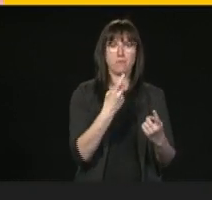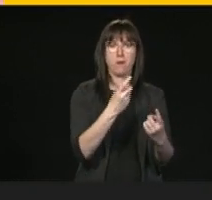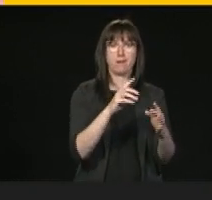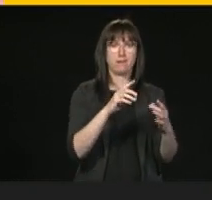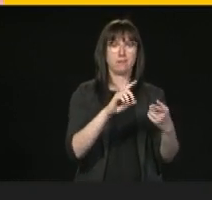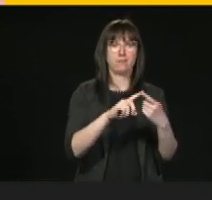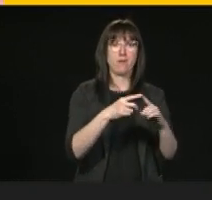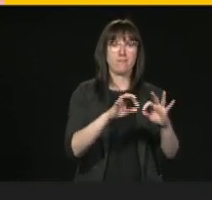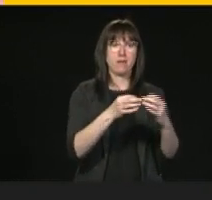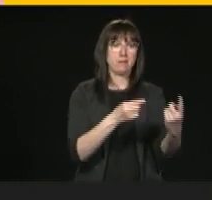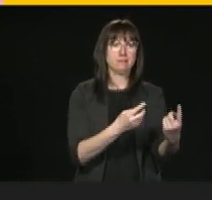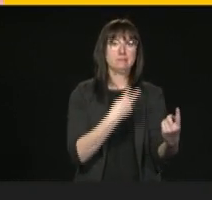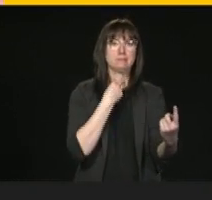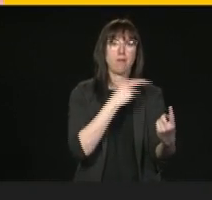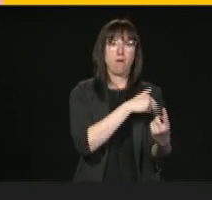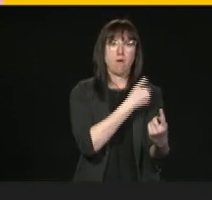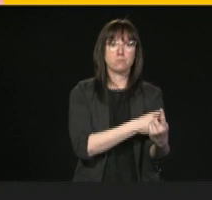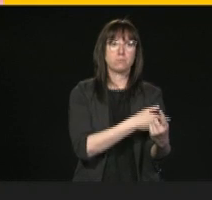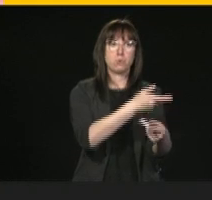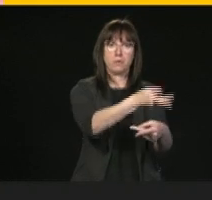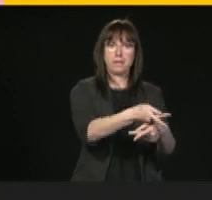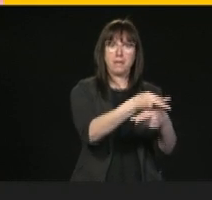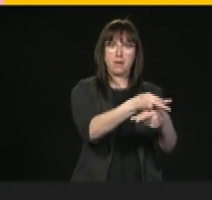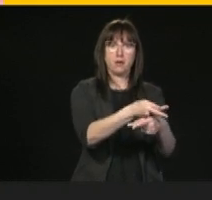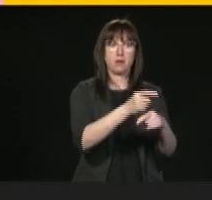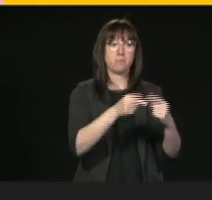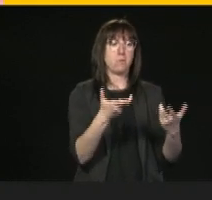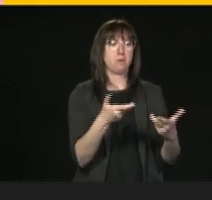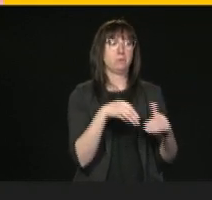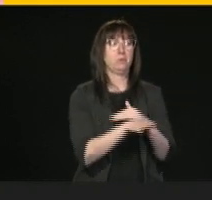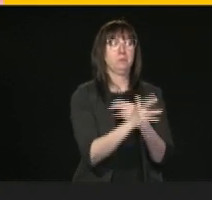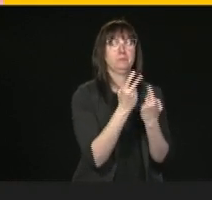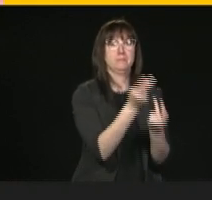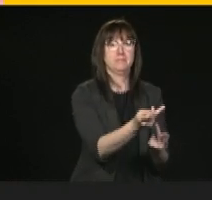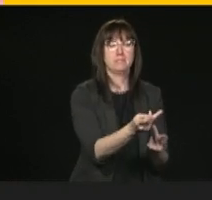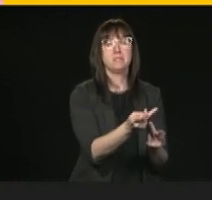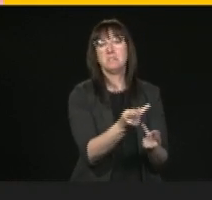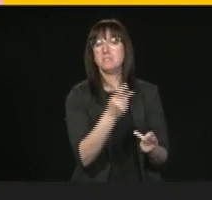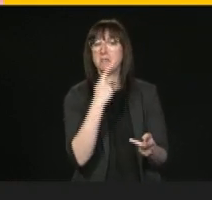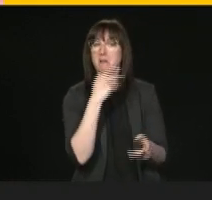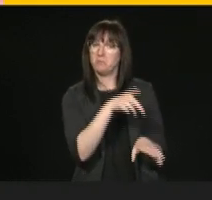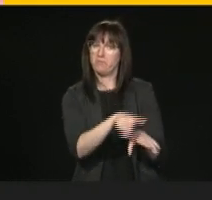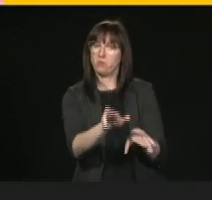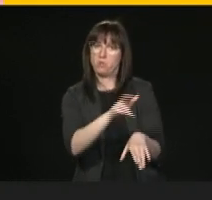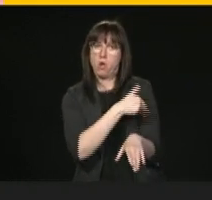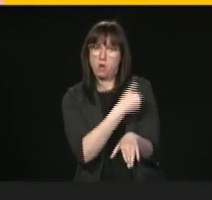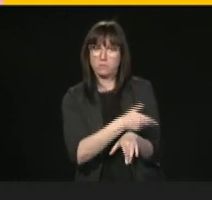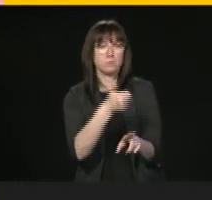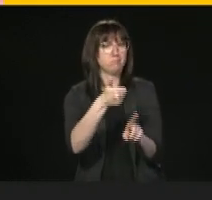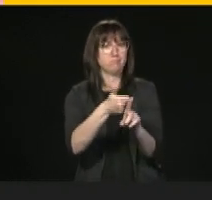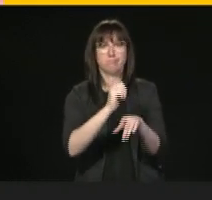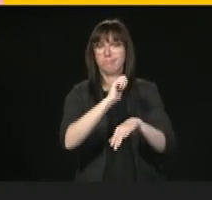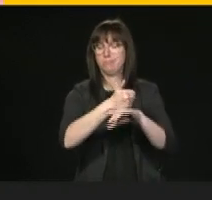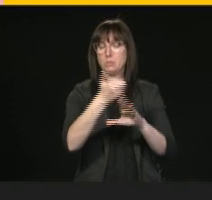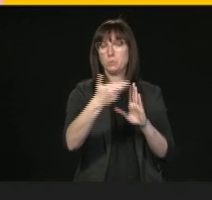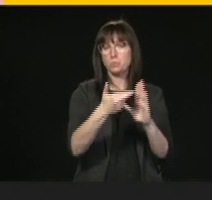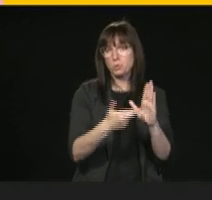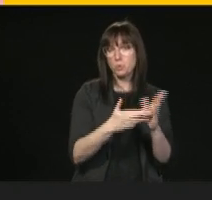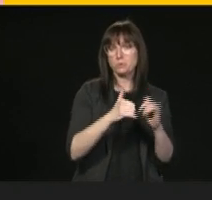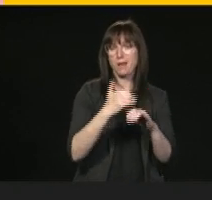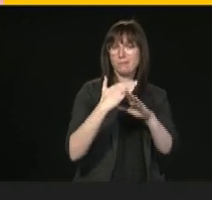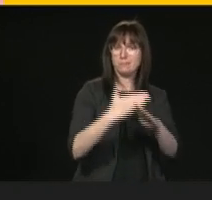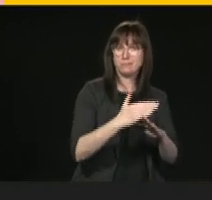care. And so I would defer to the hospitals. Obviously, they're putting measures in place. I think many hospitals have limited